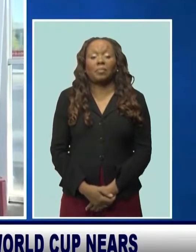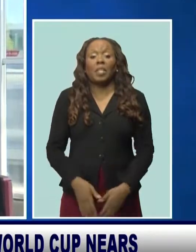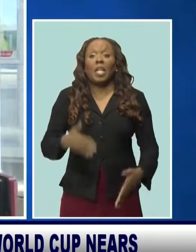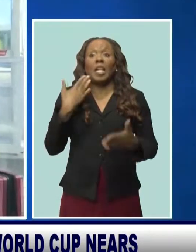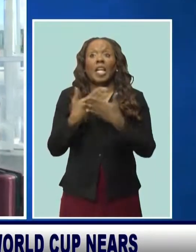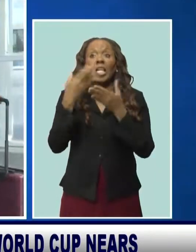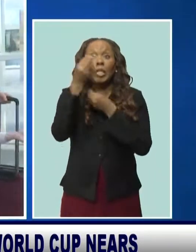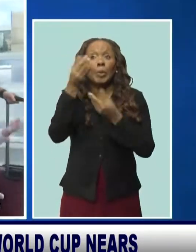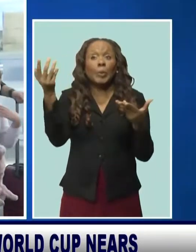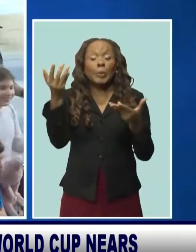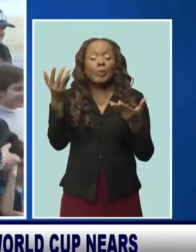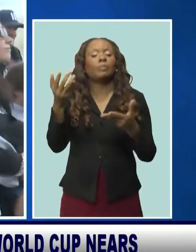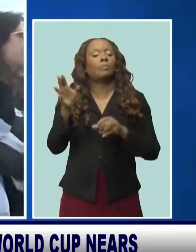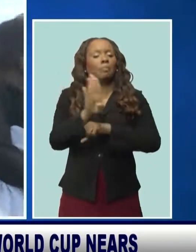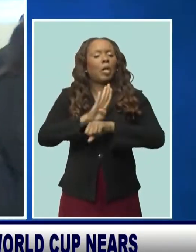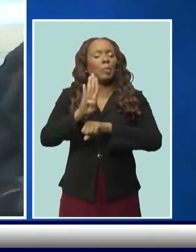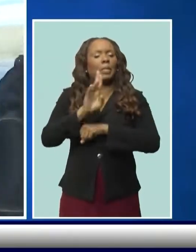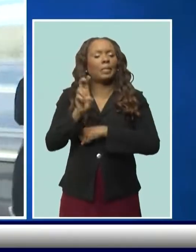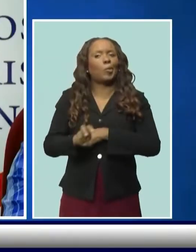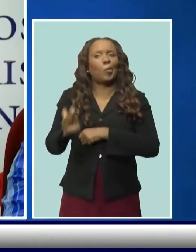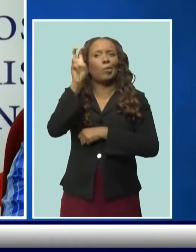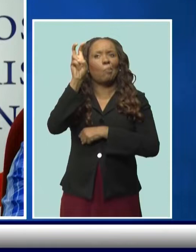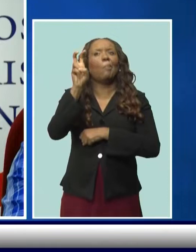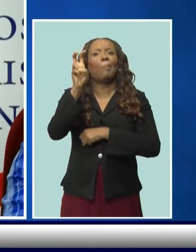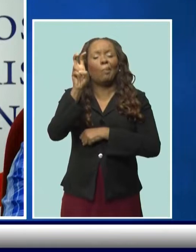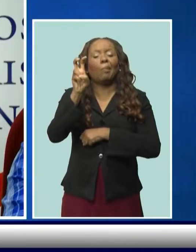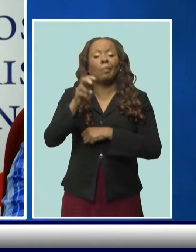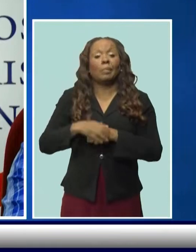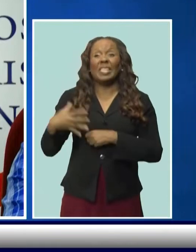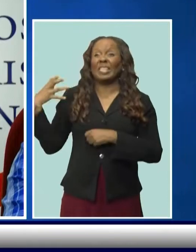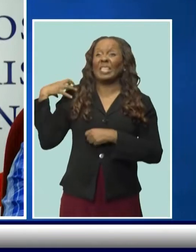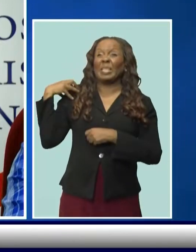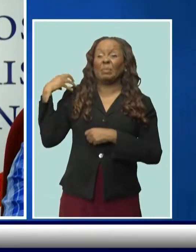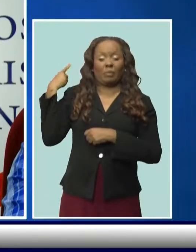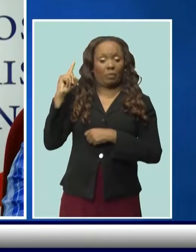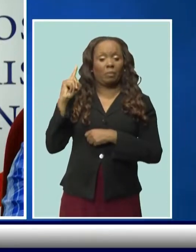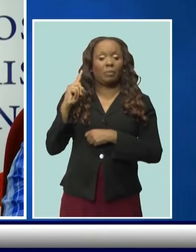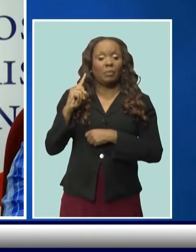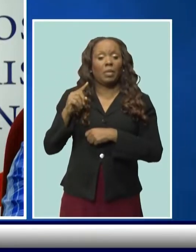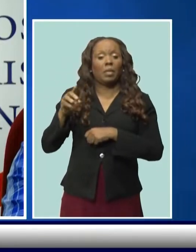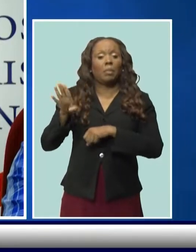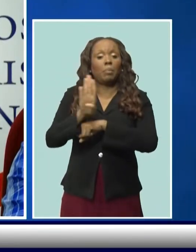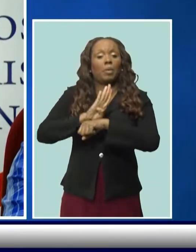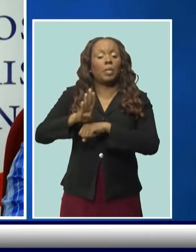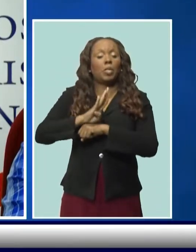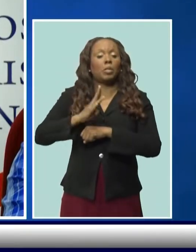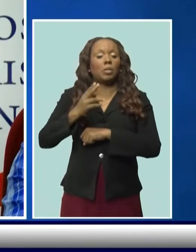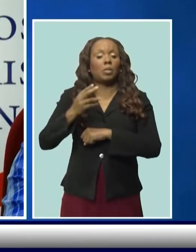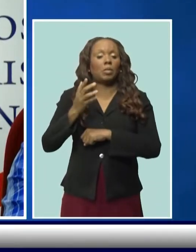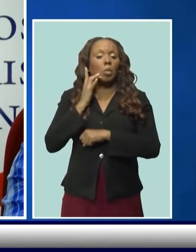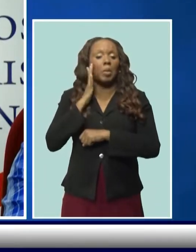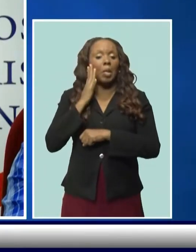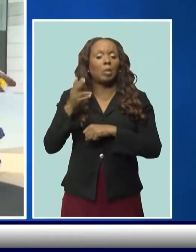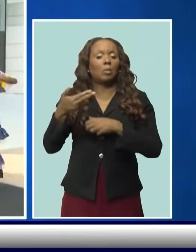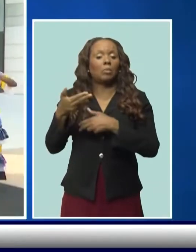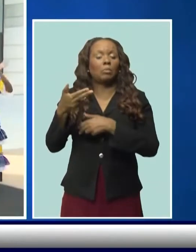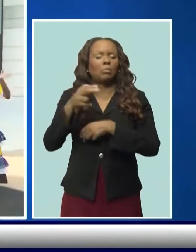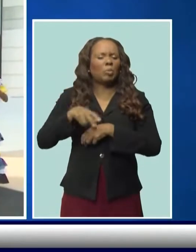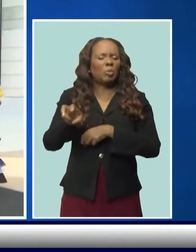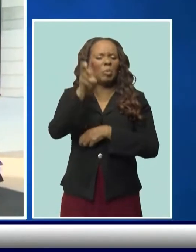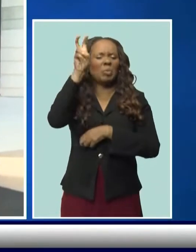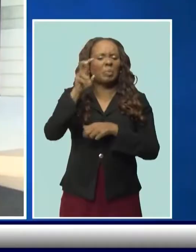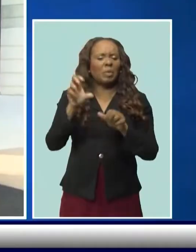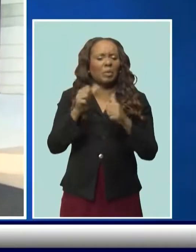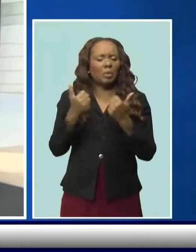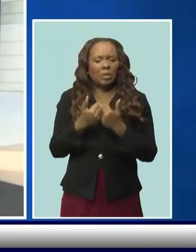for Barbados's tourism sector. According to Chairman of the Barbados Hotel and Tourism Association, Renee Coppin, the